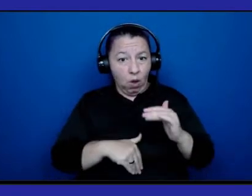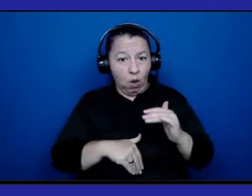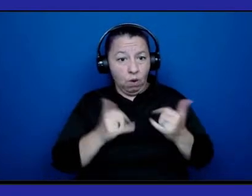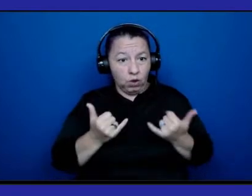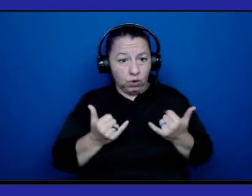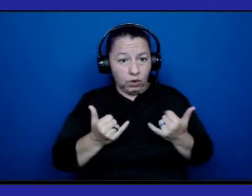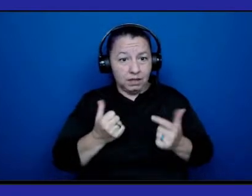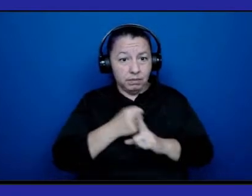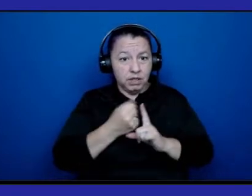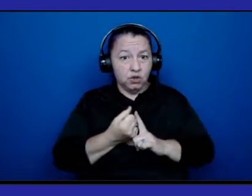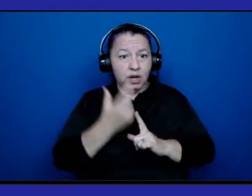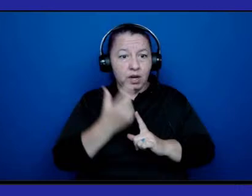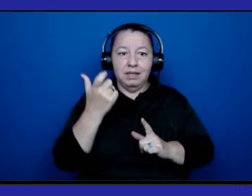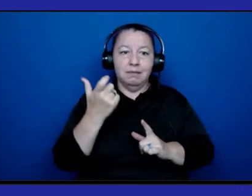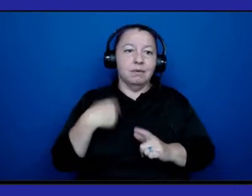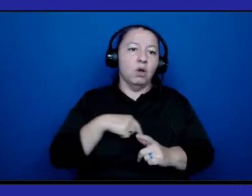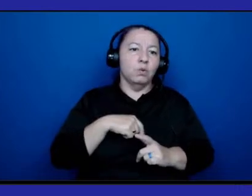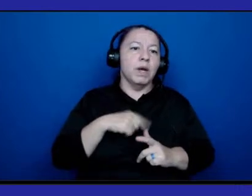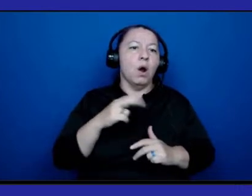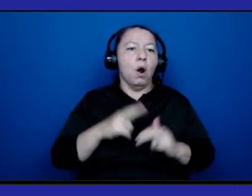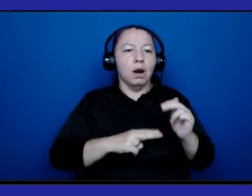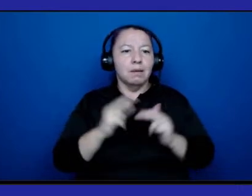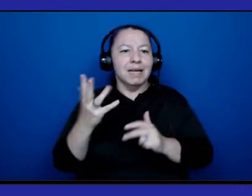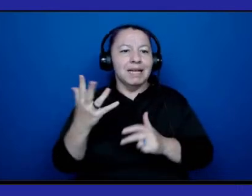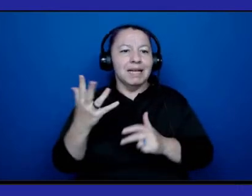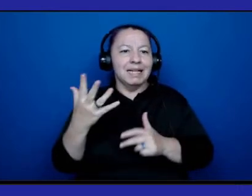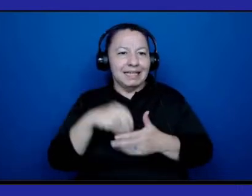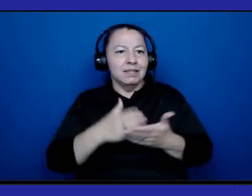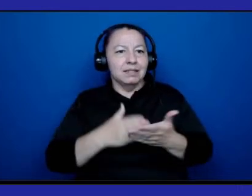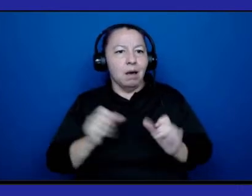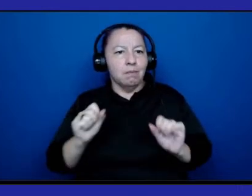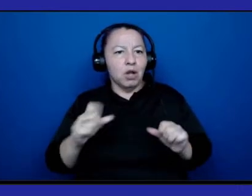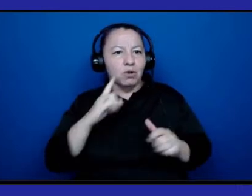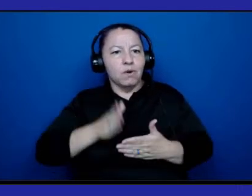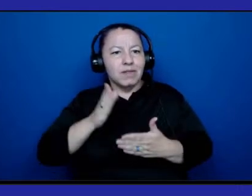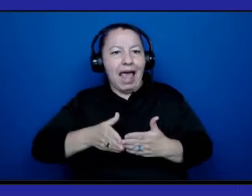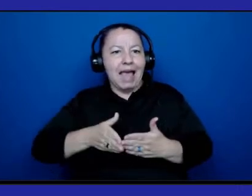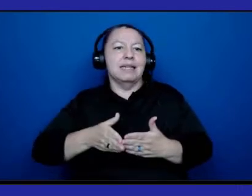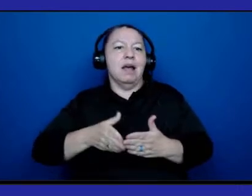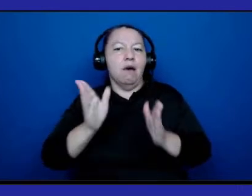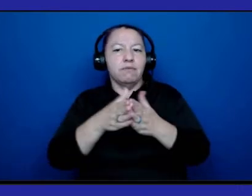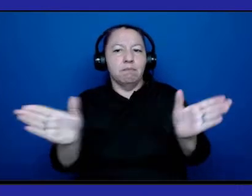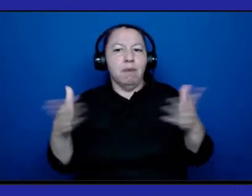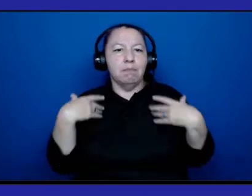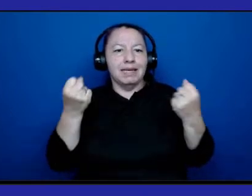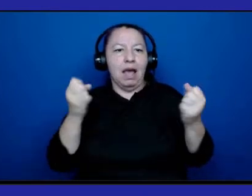are building in some potential for the end of the public health emergency to have an impact on that